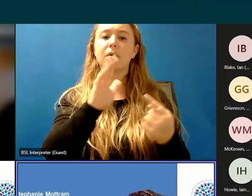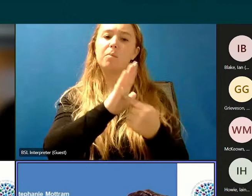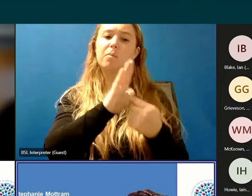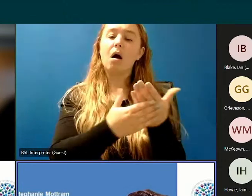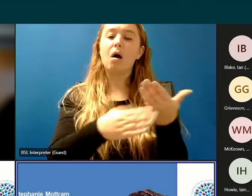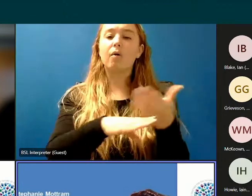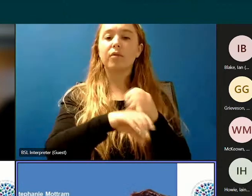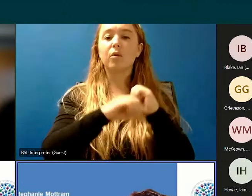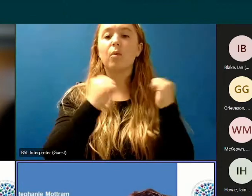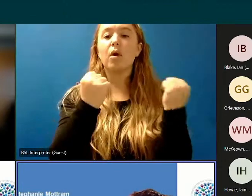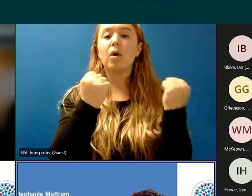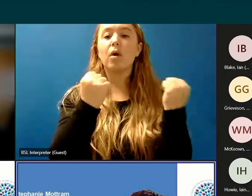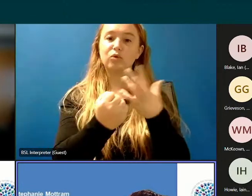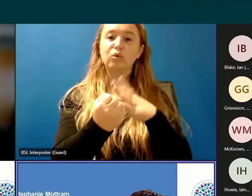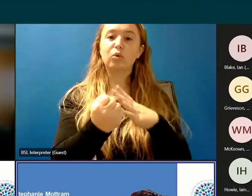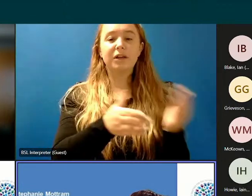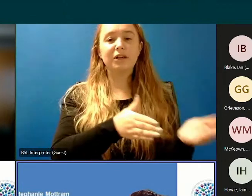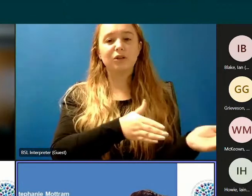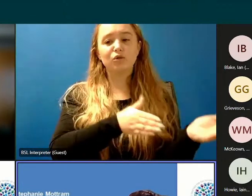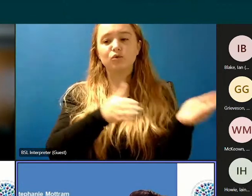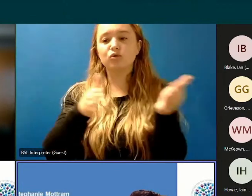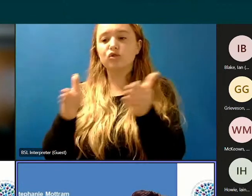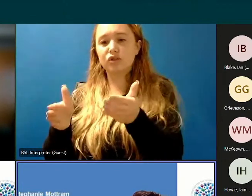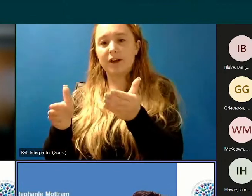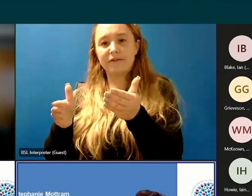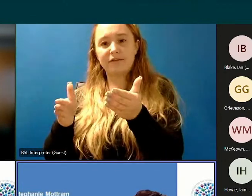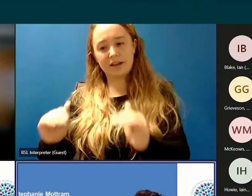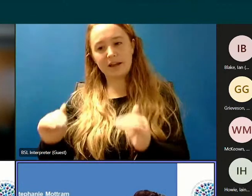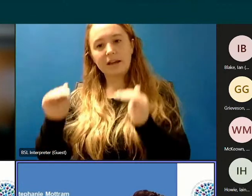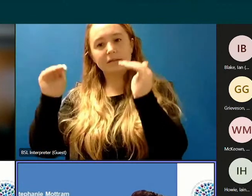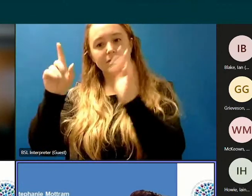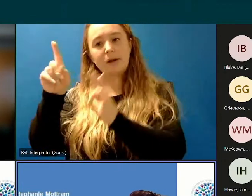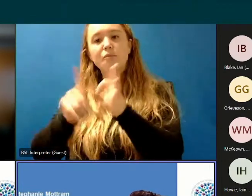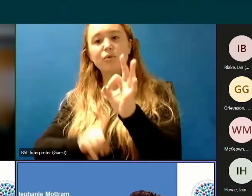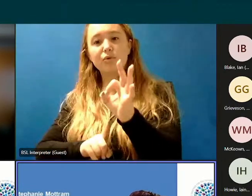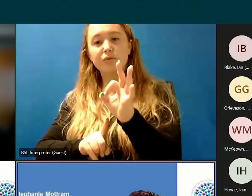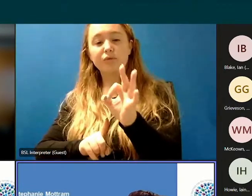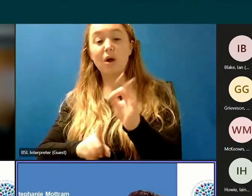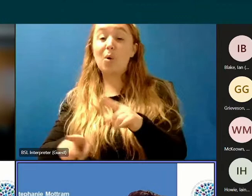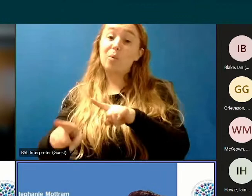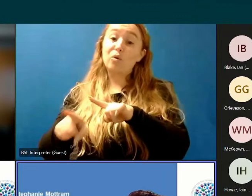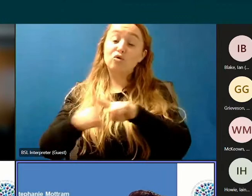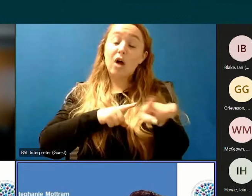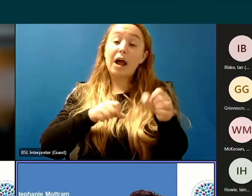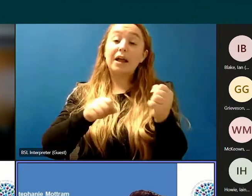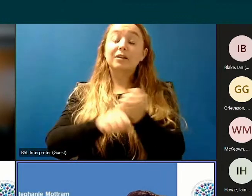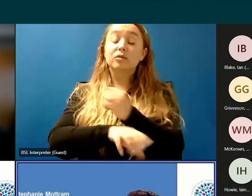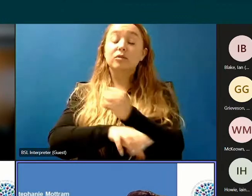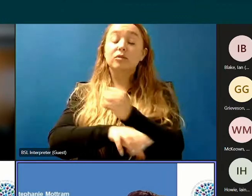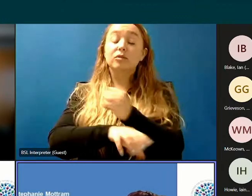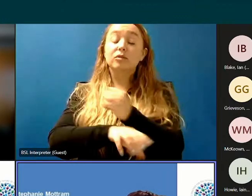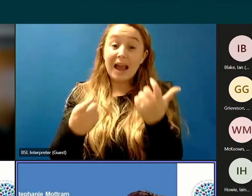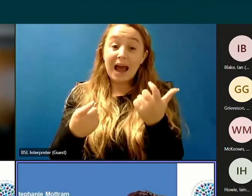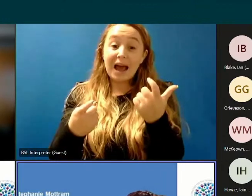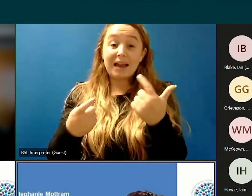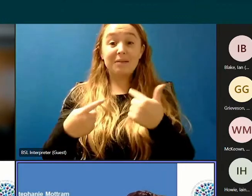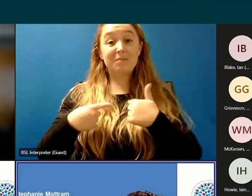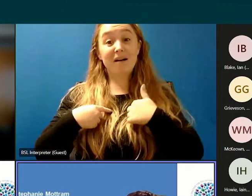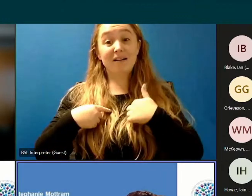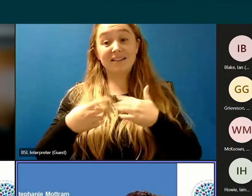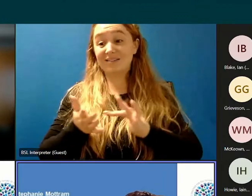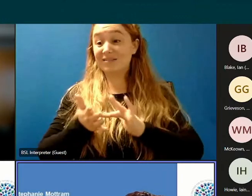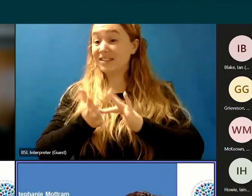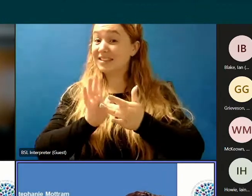be a shift in terms of that. As I say, we will do everything we can within our gift, but as I say, where we are, our hands are